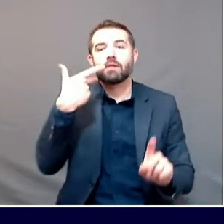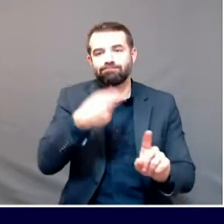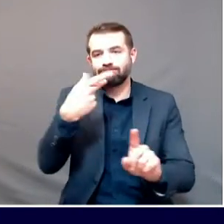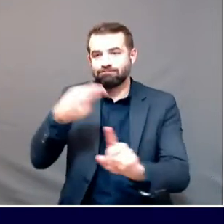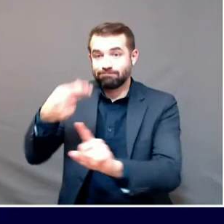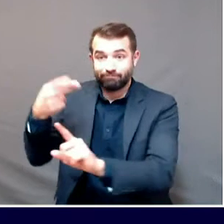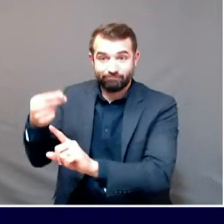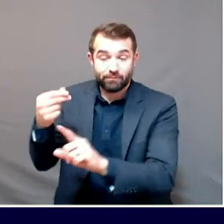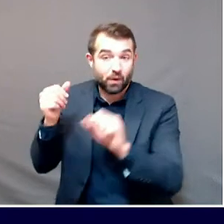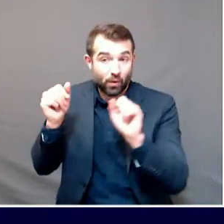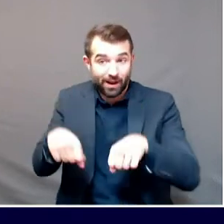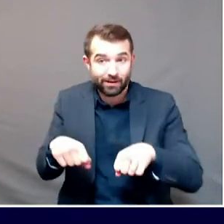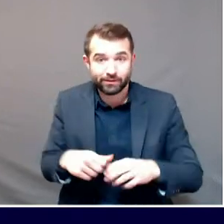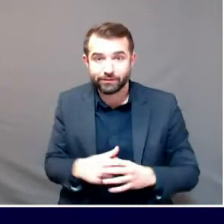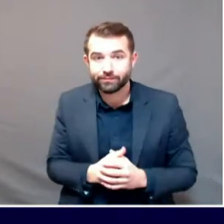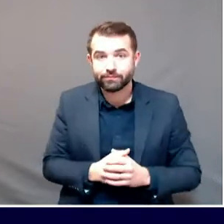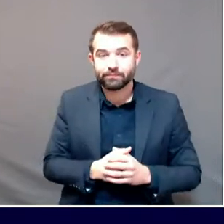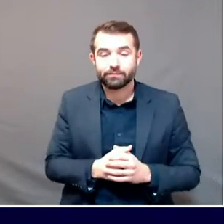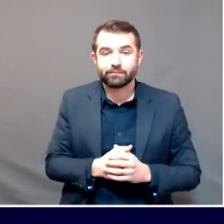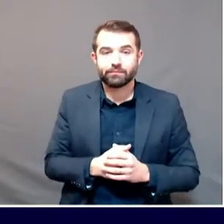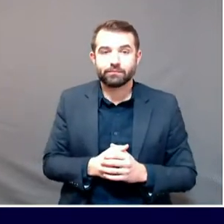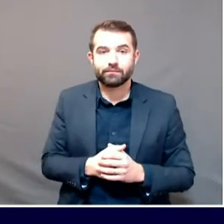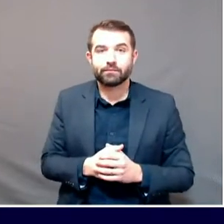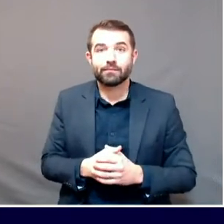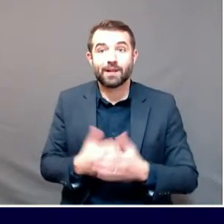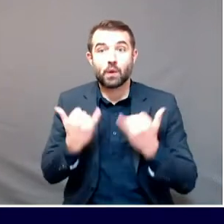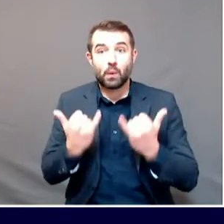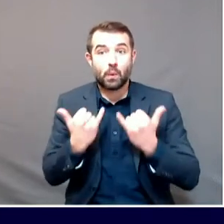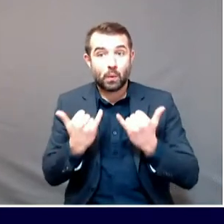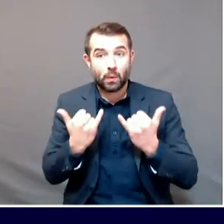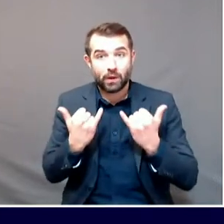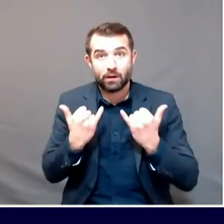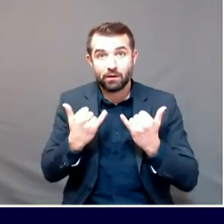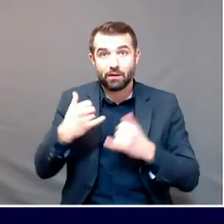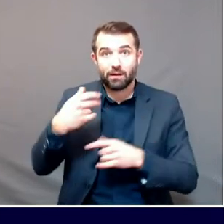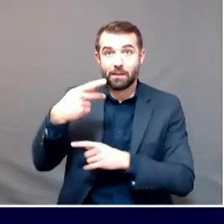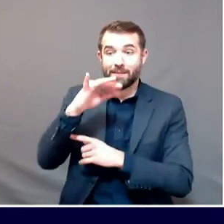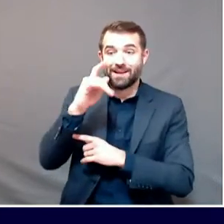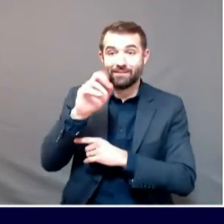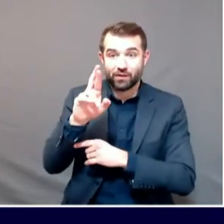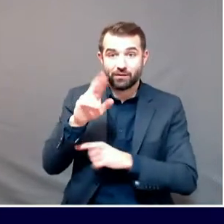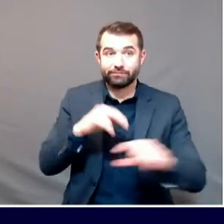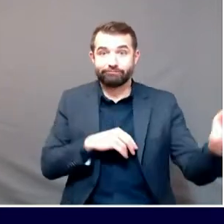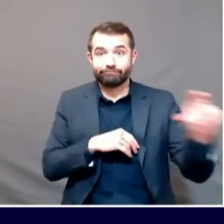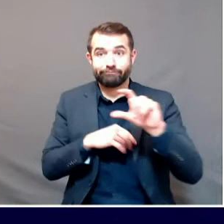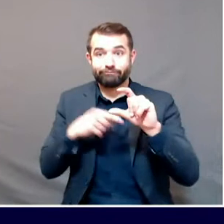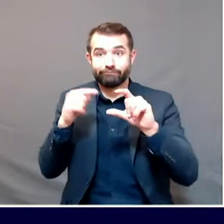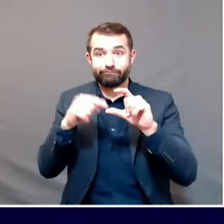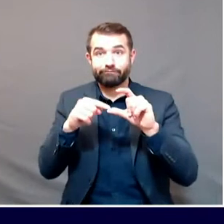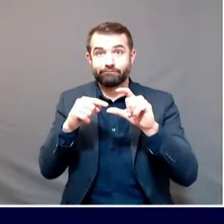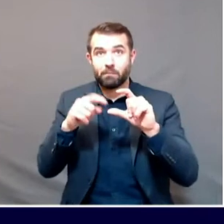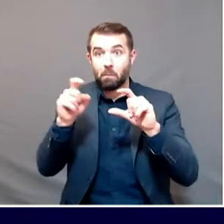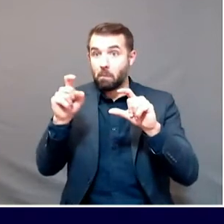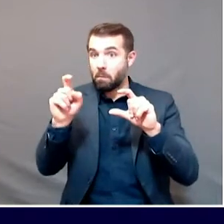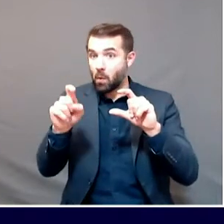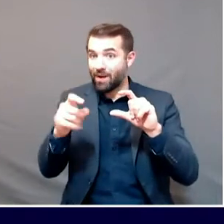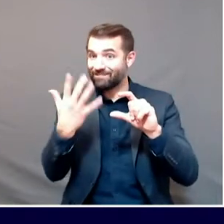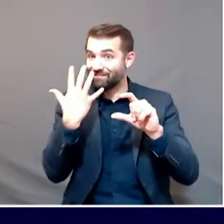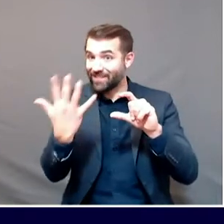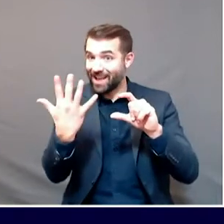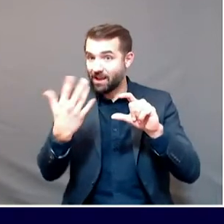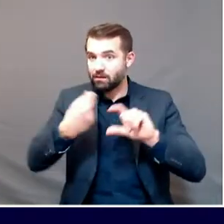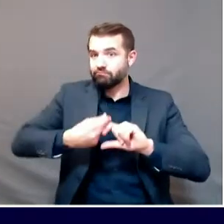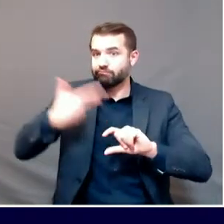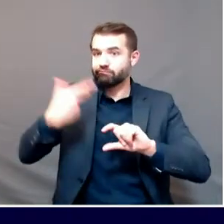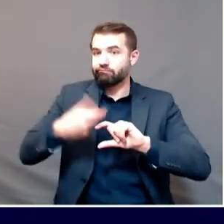that, virtually every one of the current Pfizer vials has at least an extra dose. That's 20% more